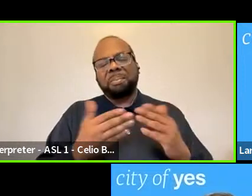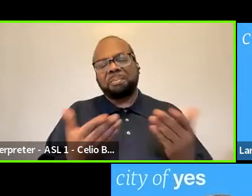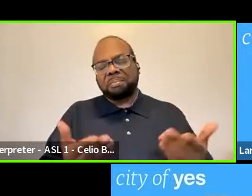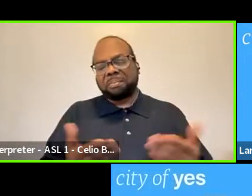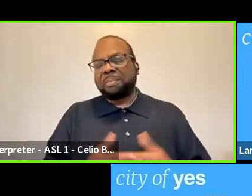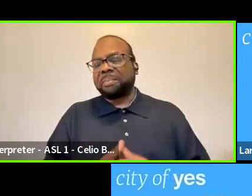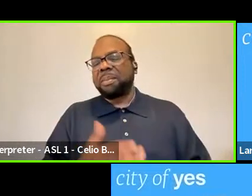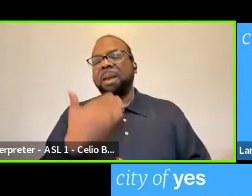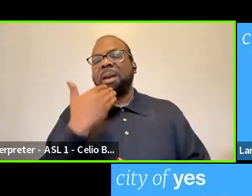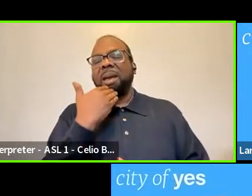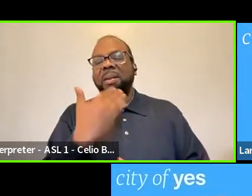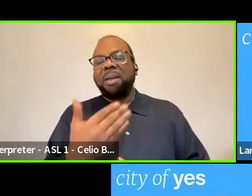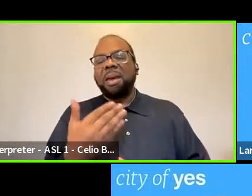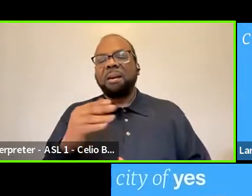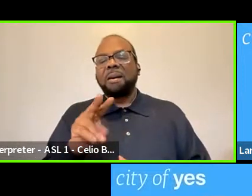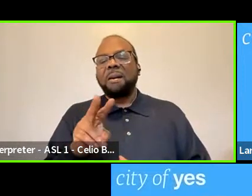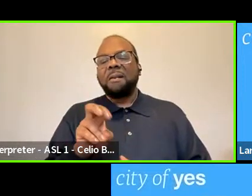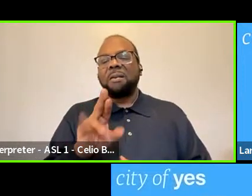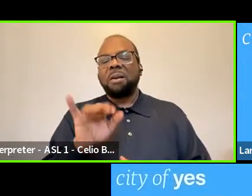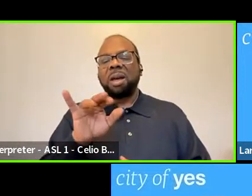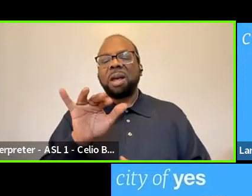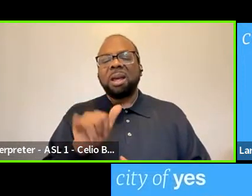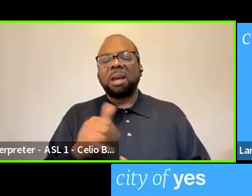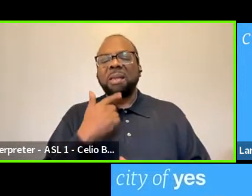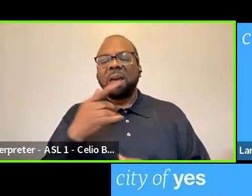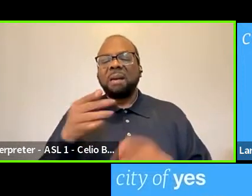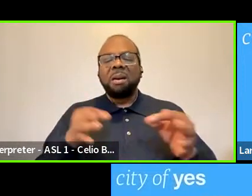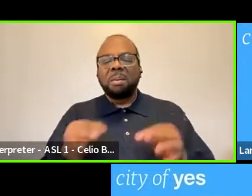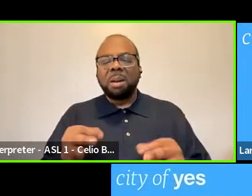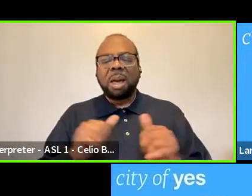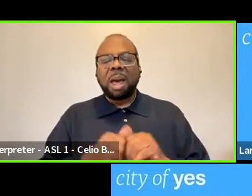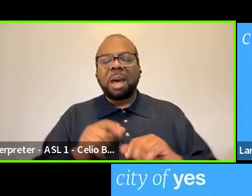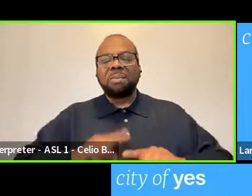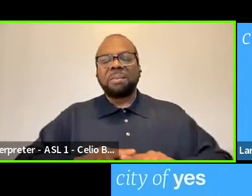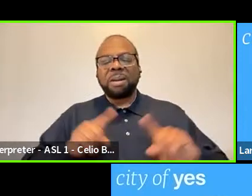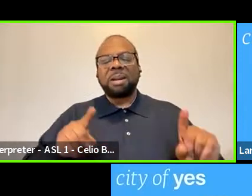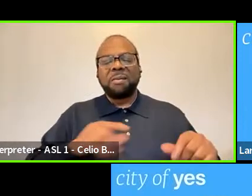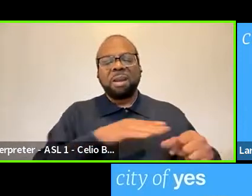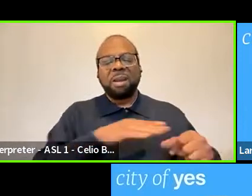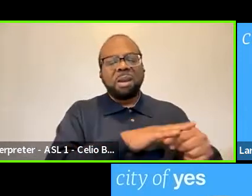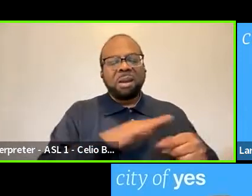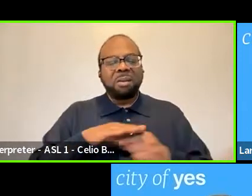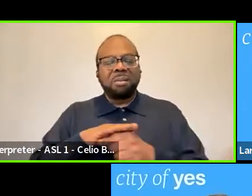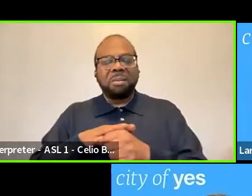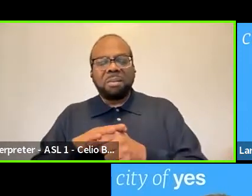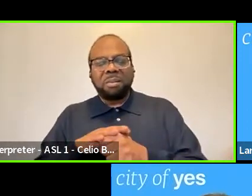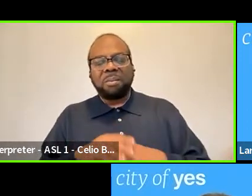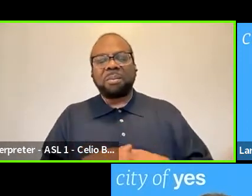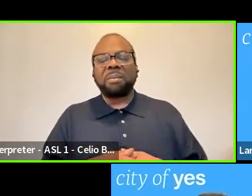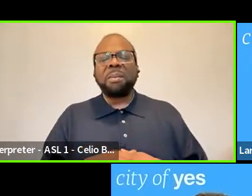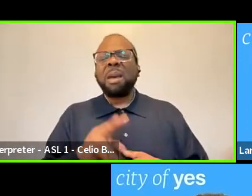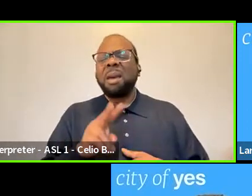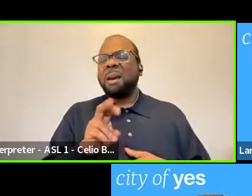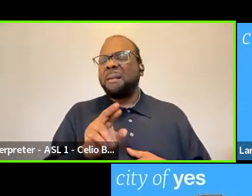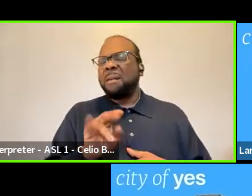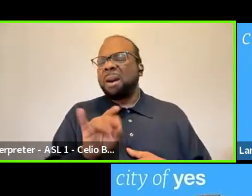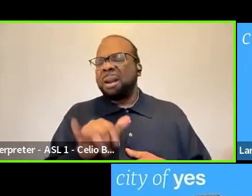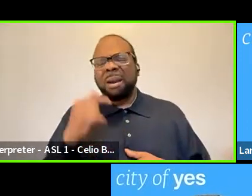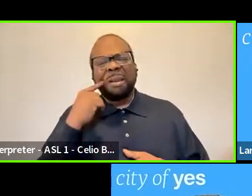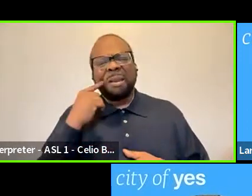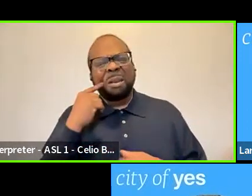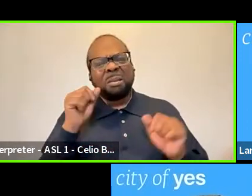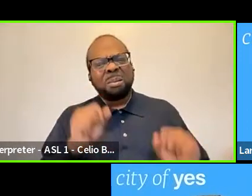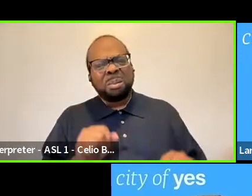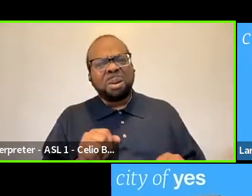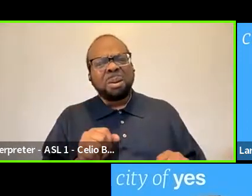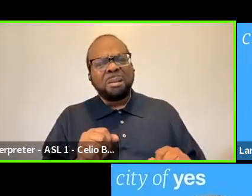Thank you Veronica. really appreciate that and thank you for clarifying the difference of the districts. Veronica, think you might be able to answer this next question